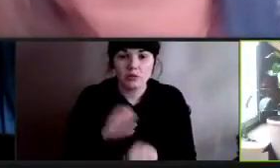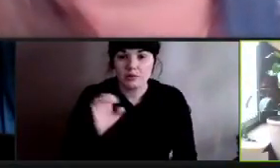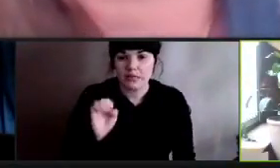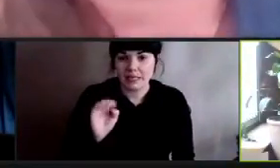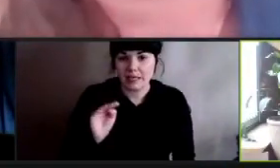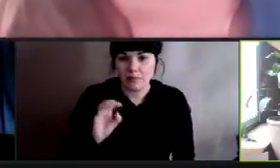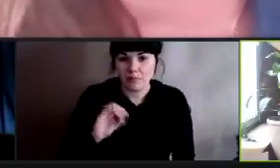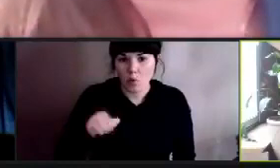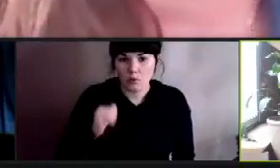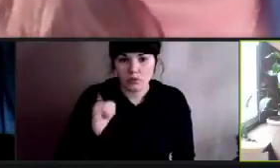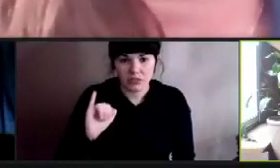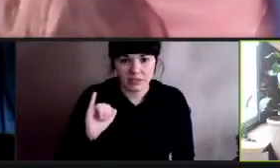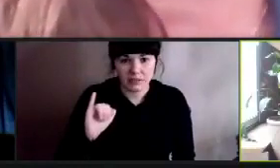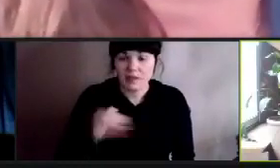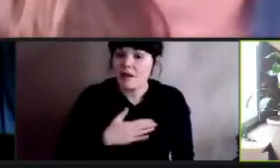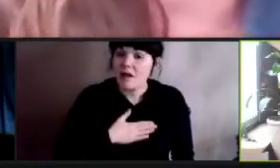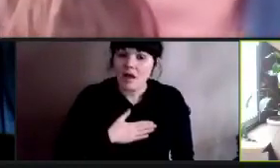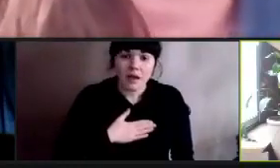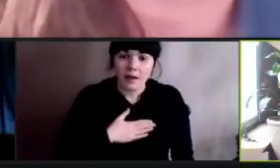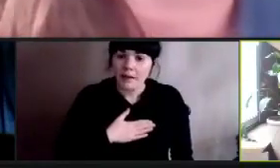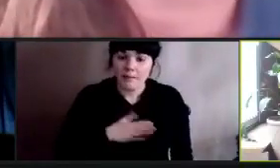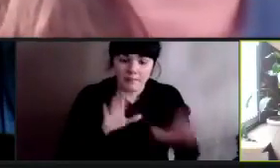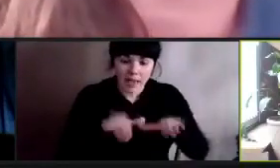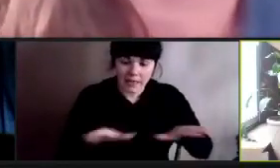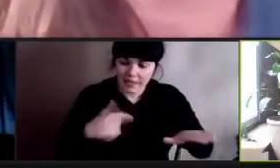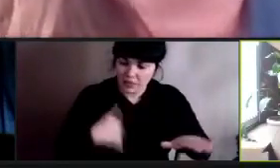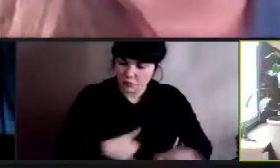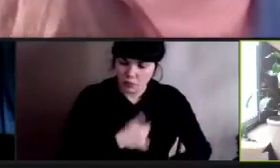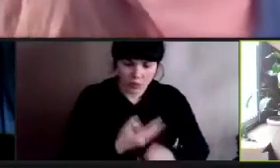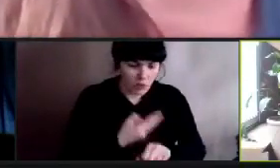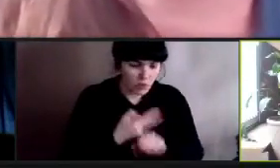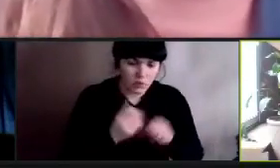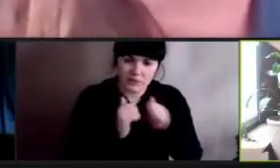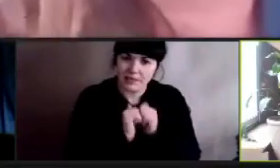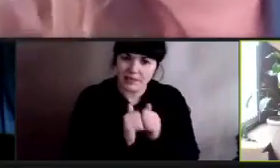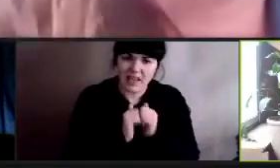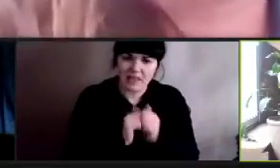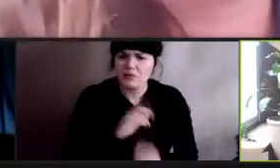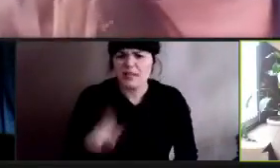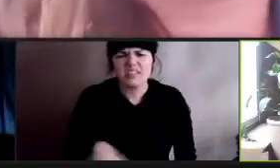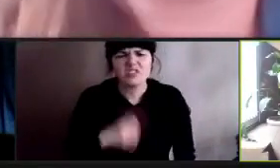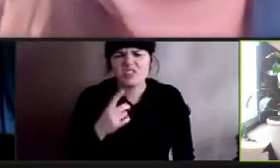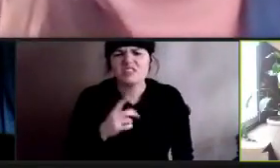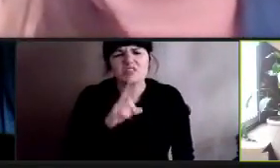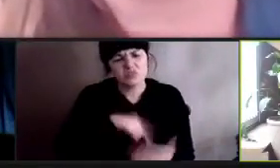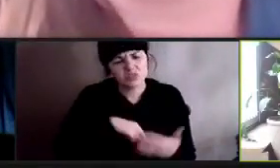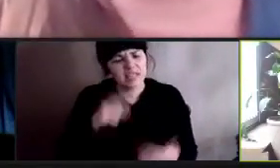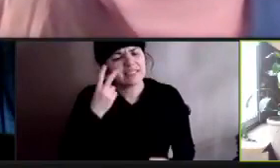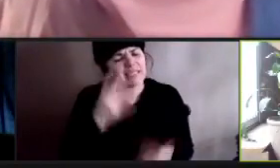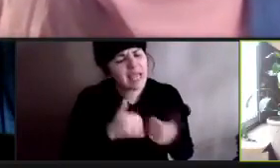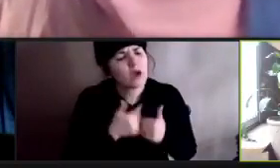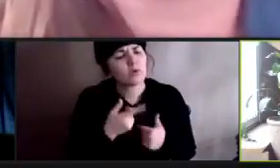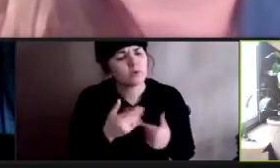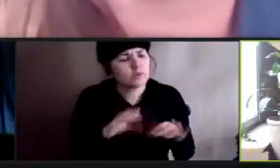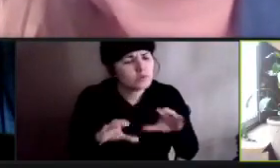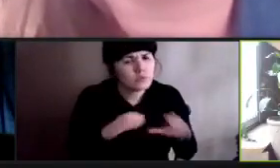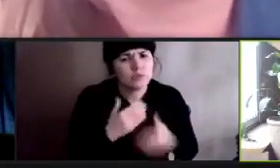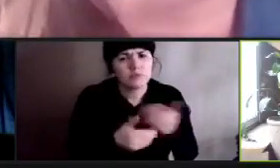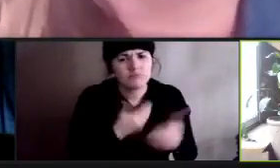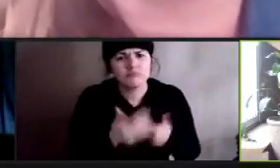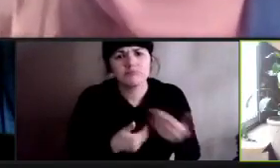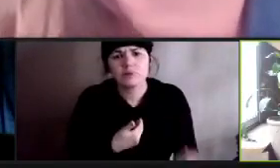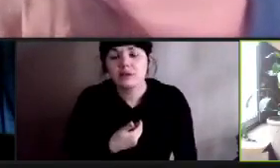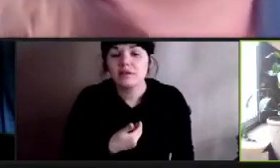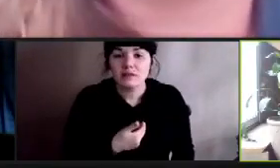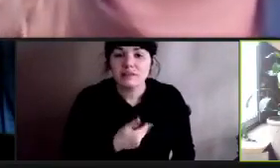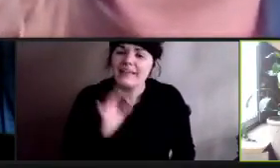I have used. And we're really just checking in with one another. And checking in with other people shows that you care about how they